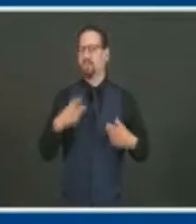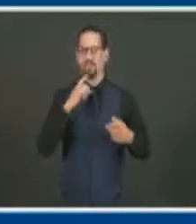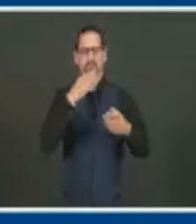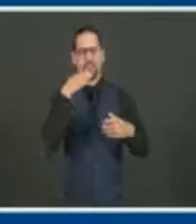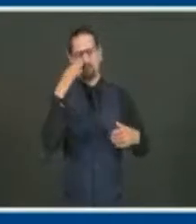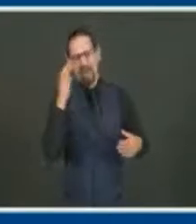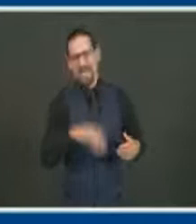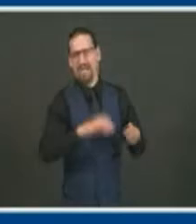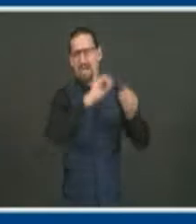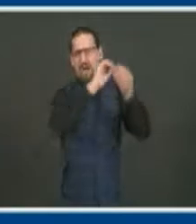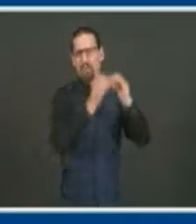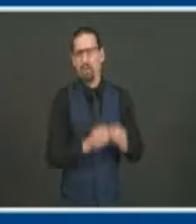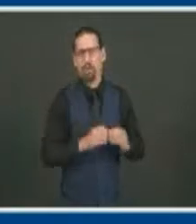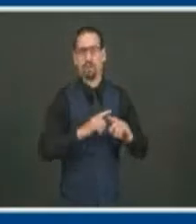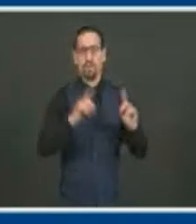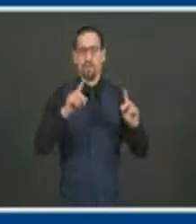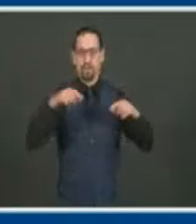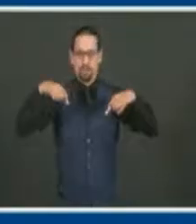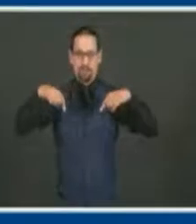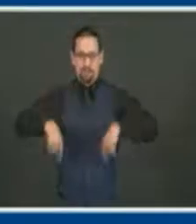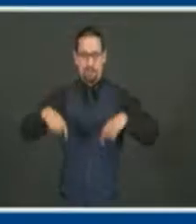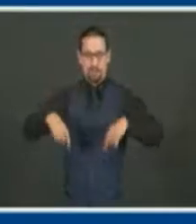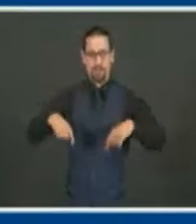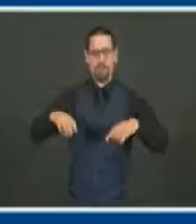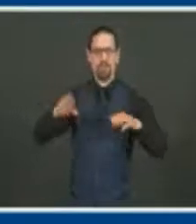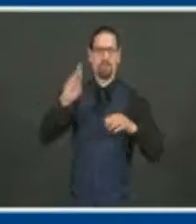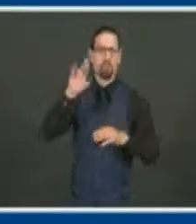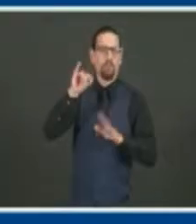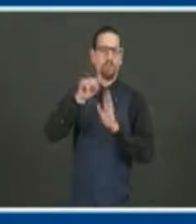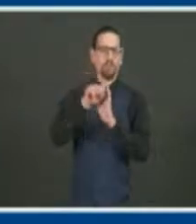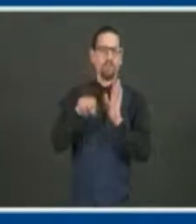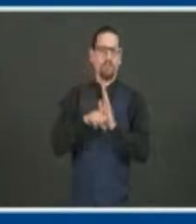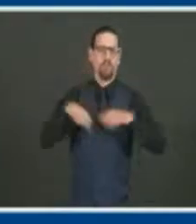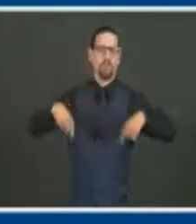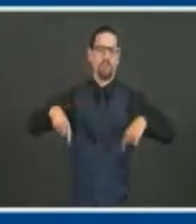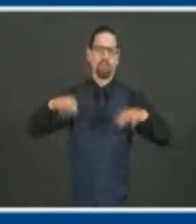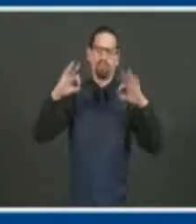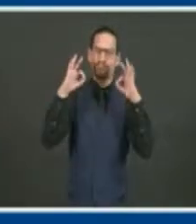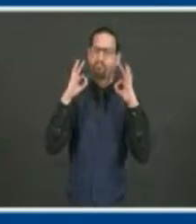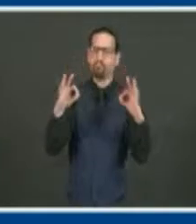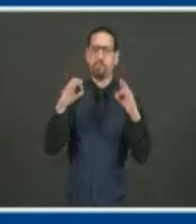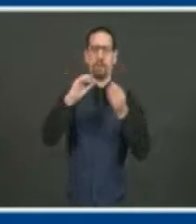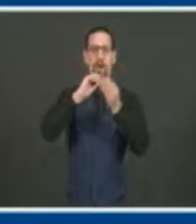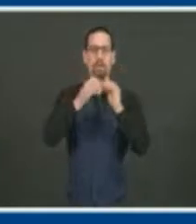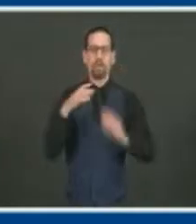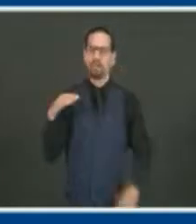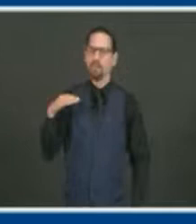to trend in the right direction. And of course, we watch this every day throughout the weekend.